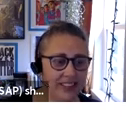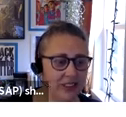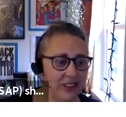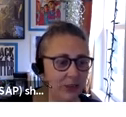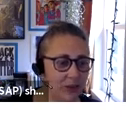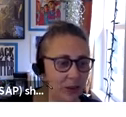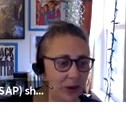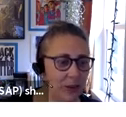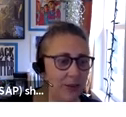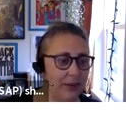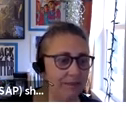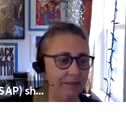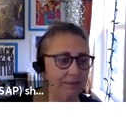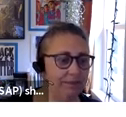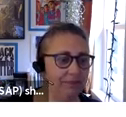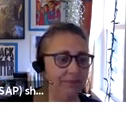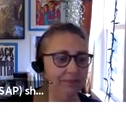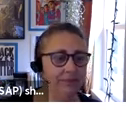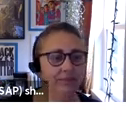Support and seek justice for farm worker women.